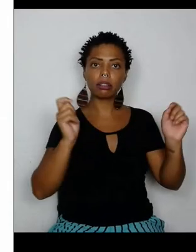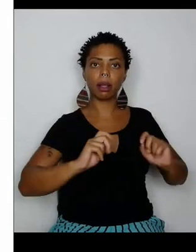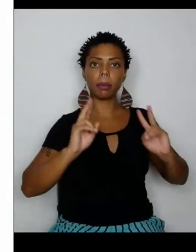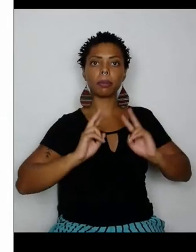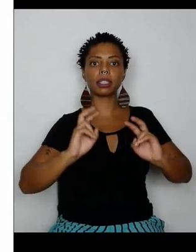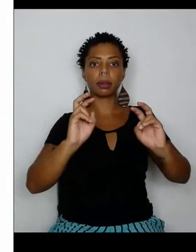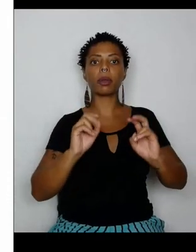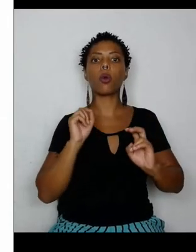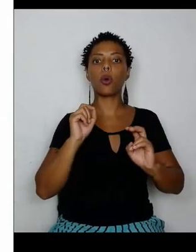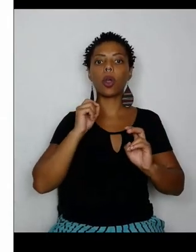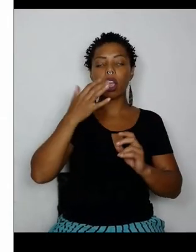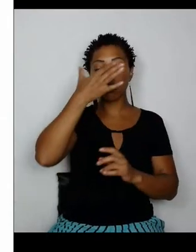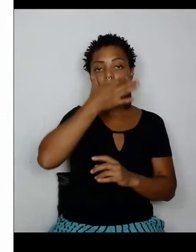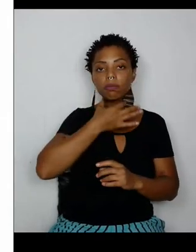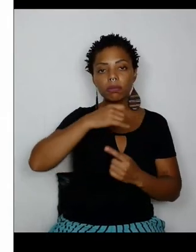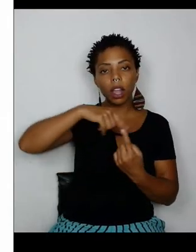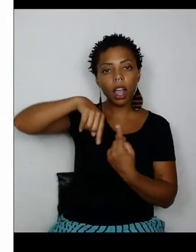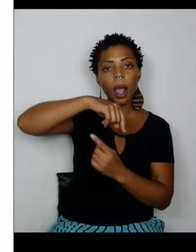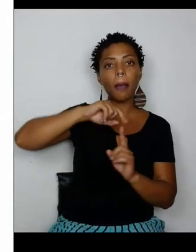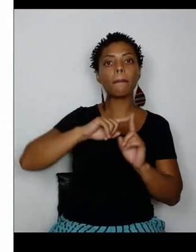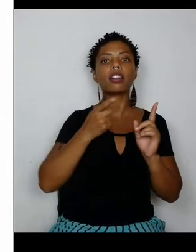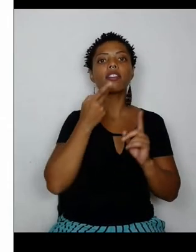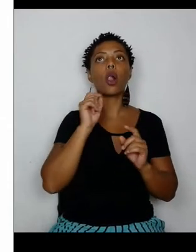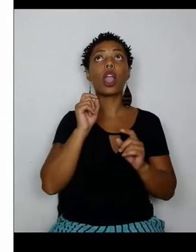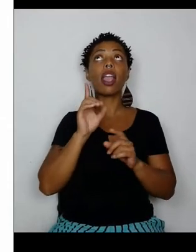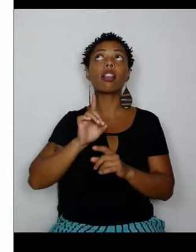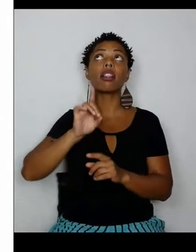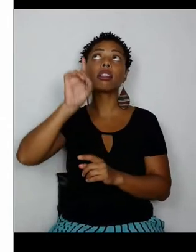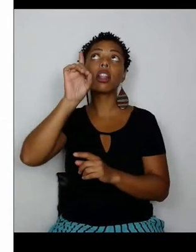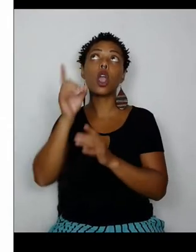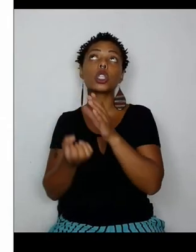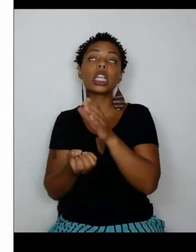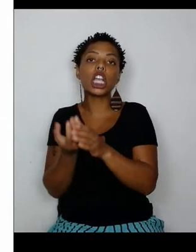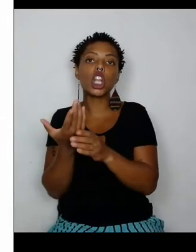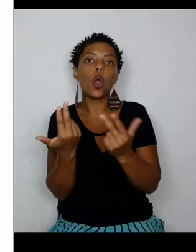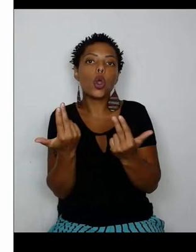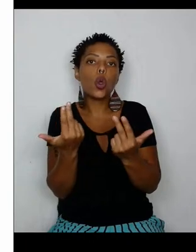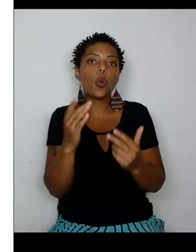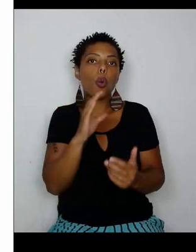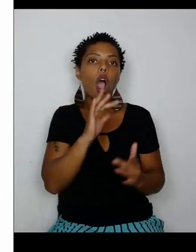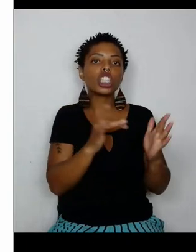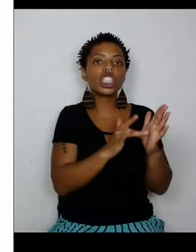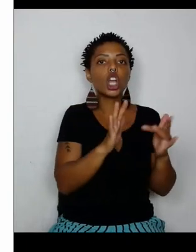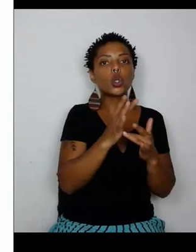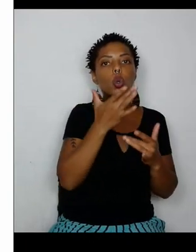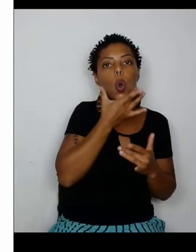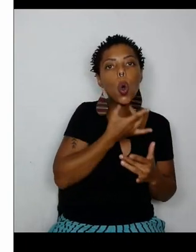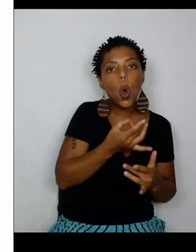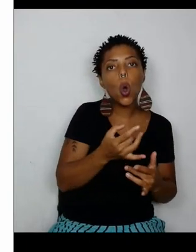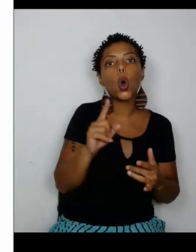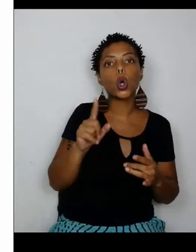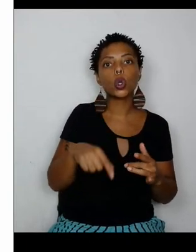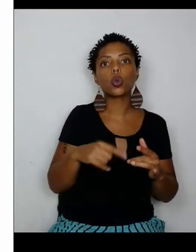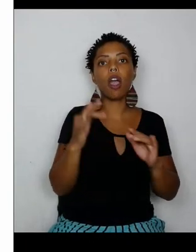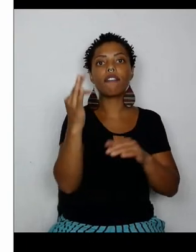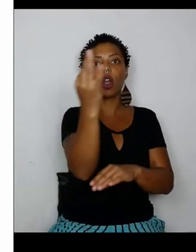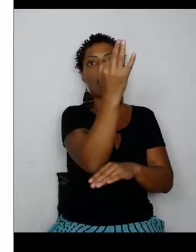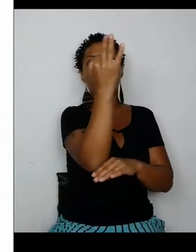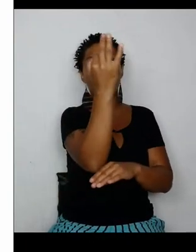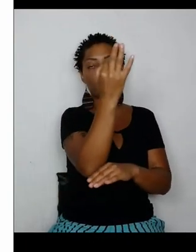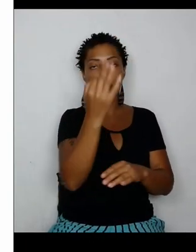conceptual and formal sources the significance of the christian pictorial iconography of cugogan and to his imagery of